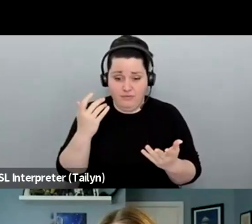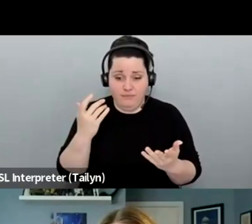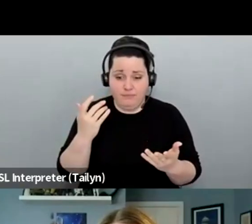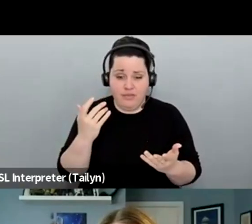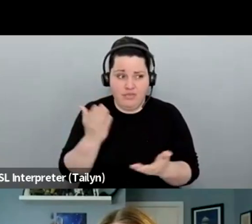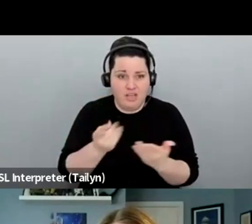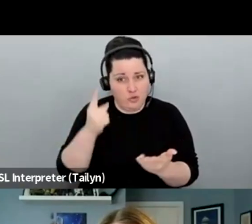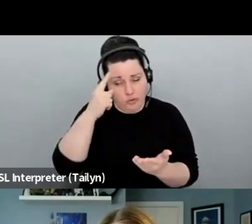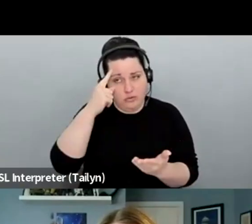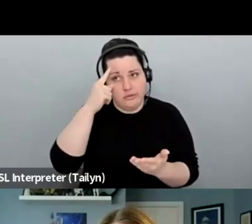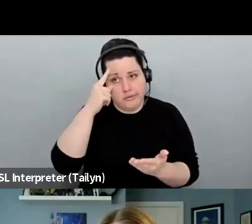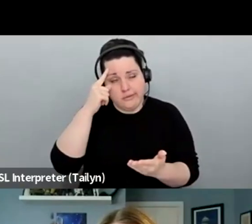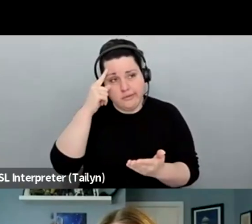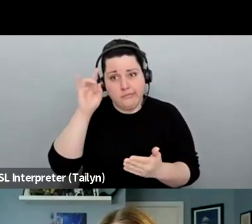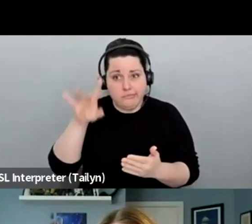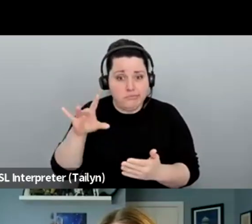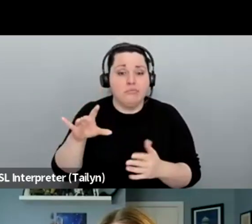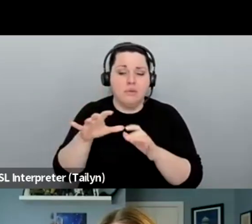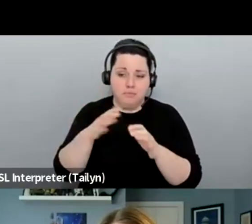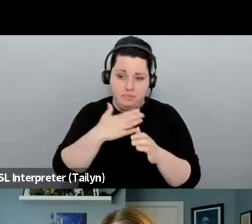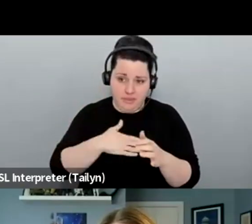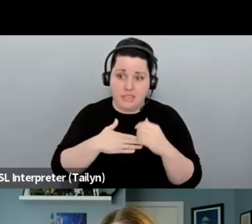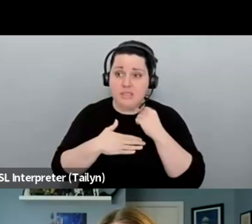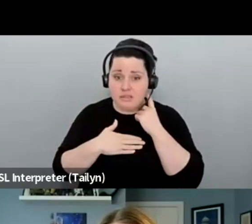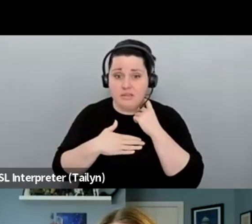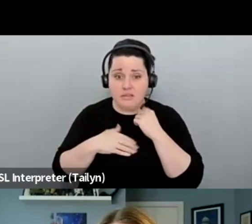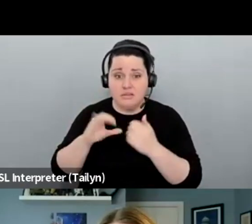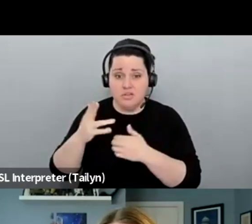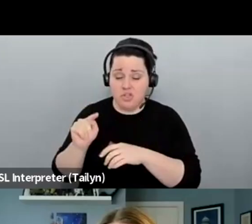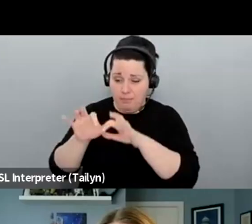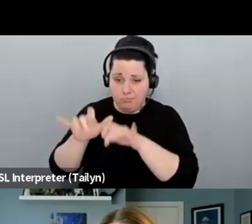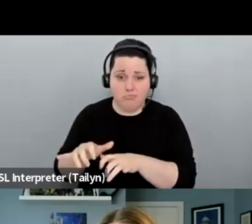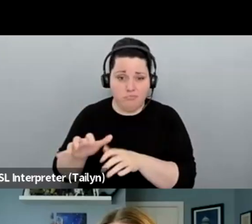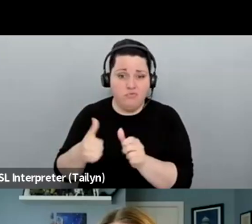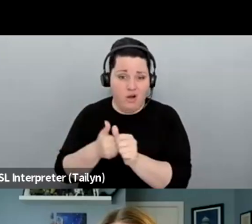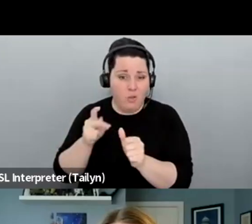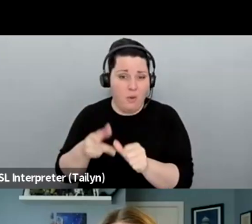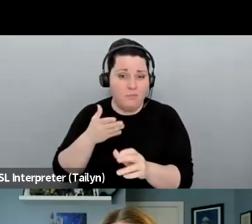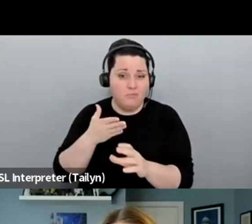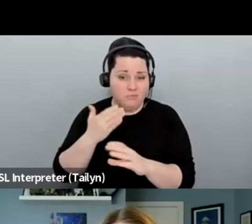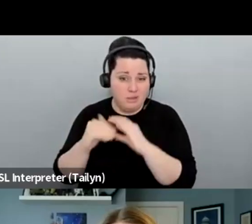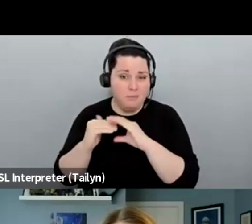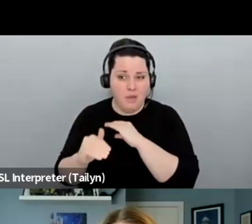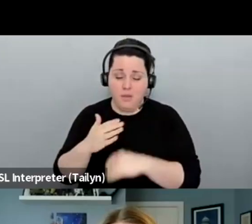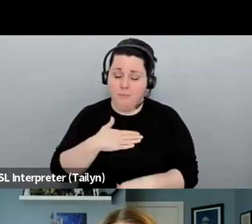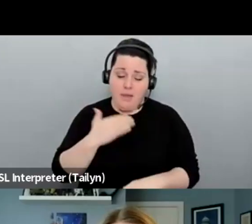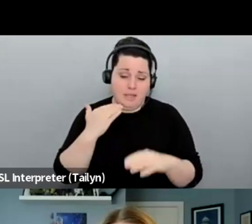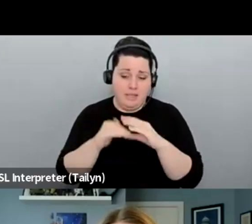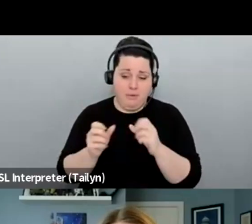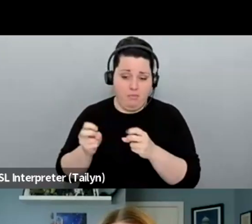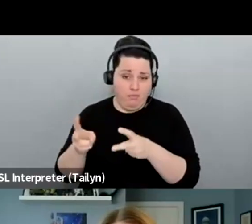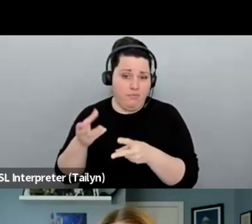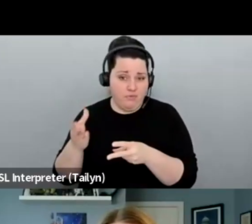of mind for you, if there are actions, please put this as within the chat, follow up with us via email. I'll put my email in the chat as